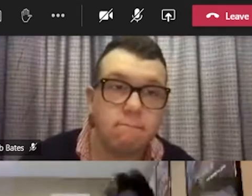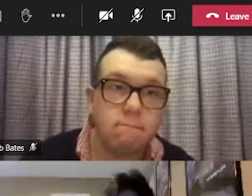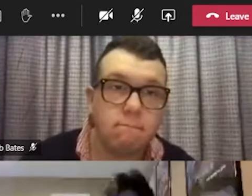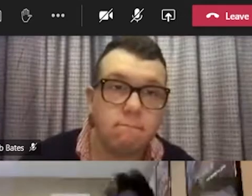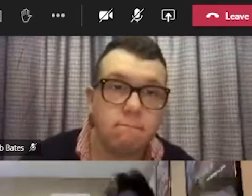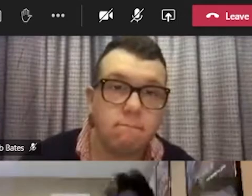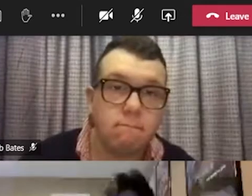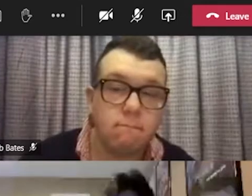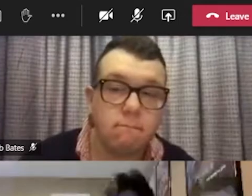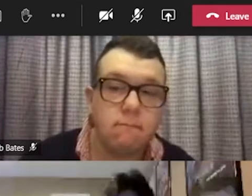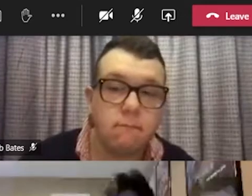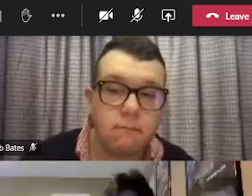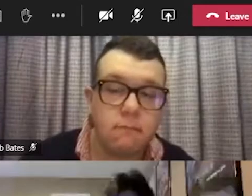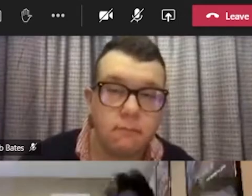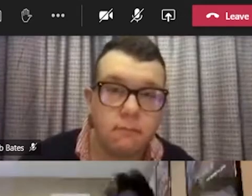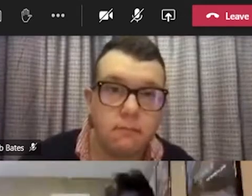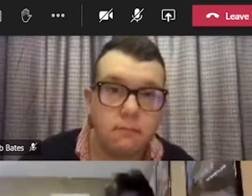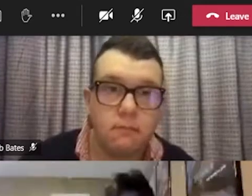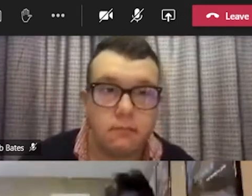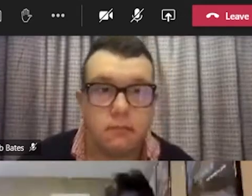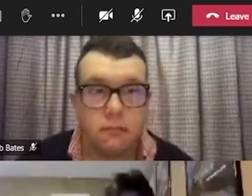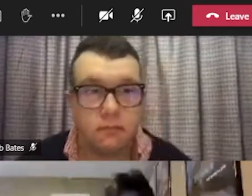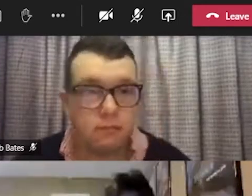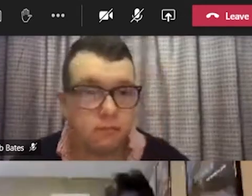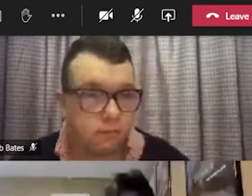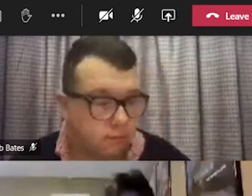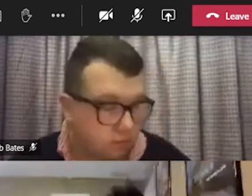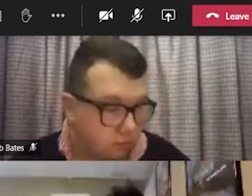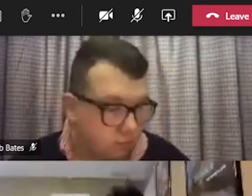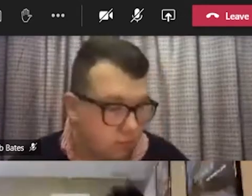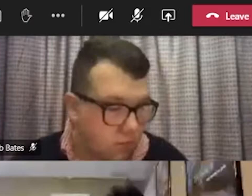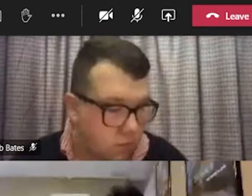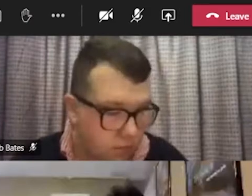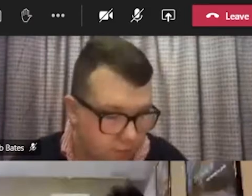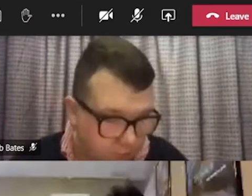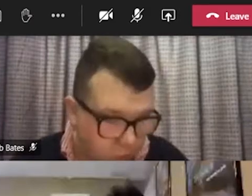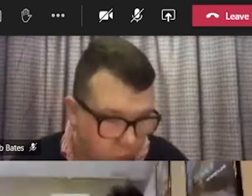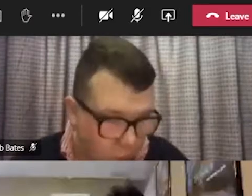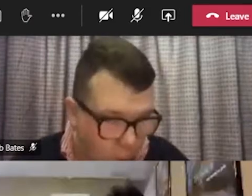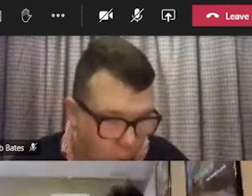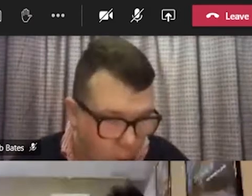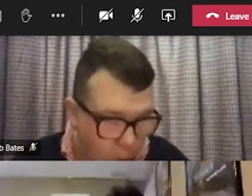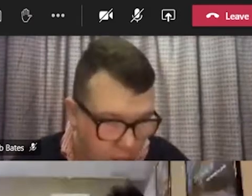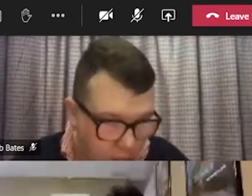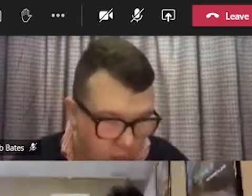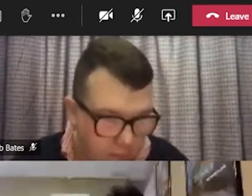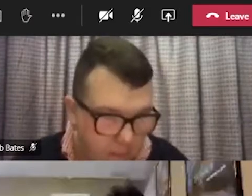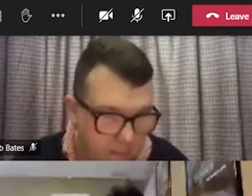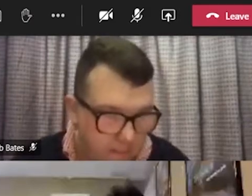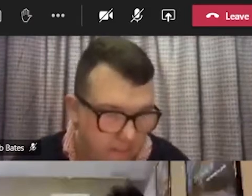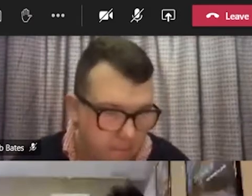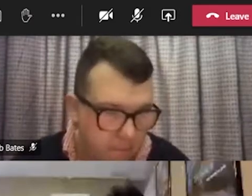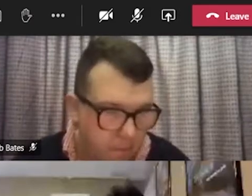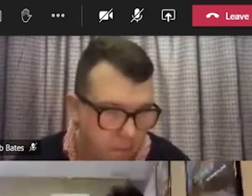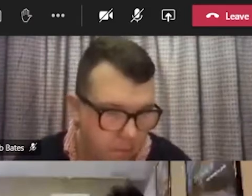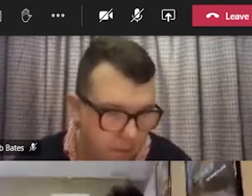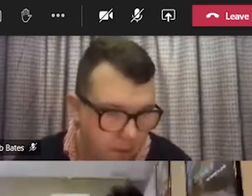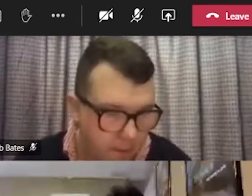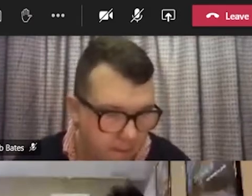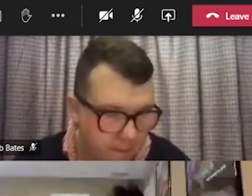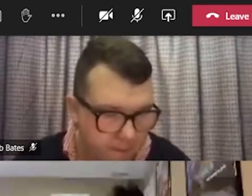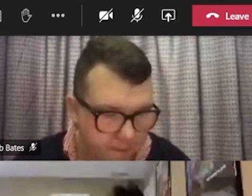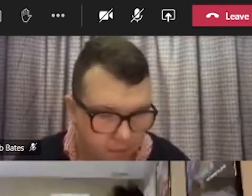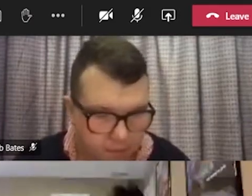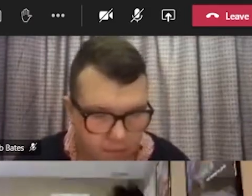to flatten the curve back down, to get the cases back under control, reduce the number of community transmissions, and then